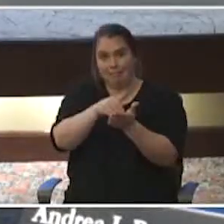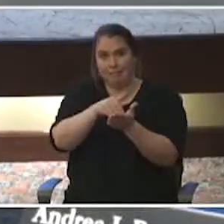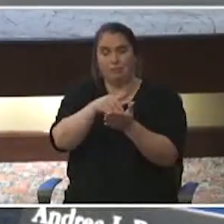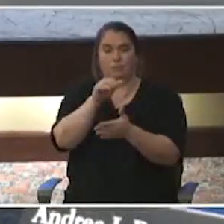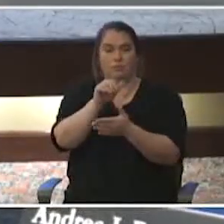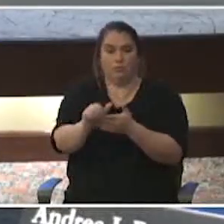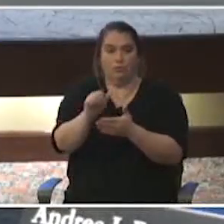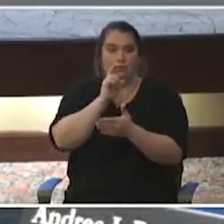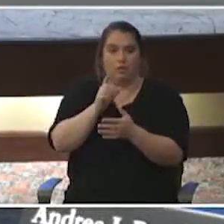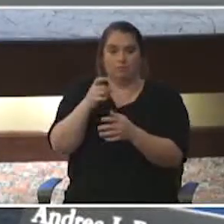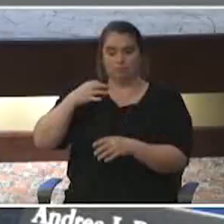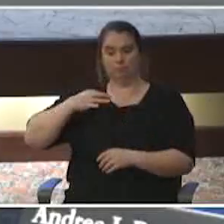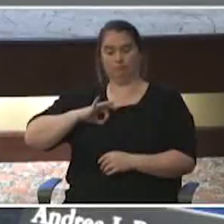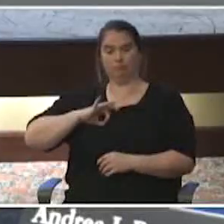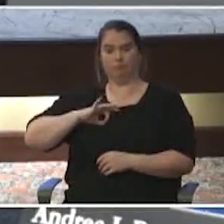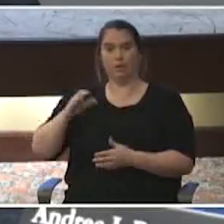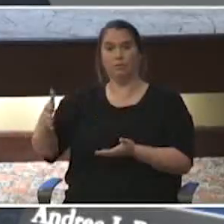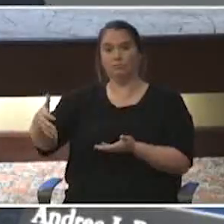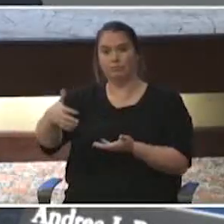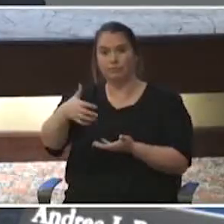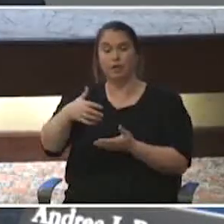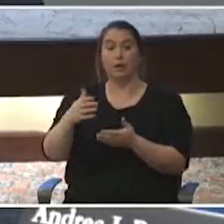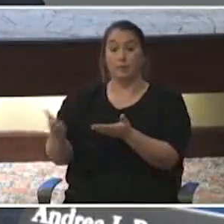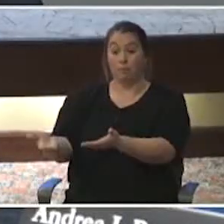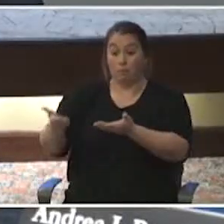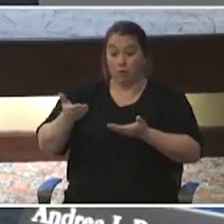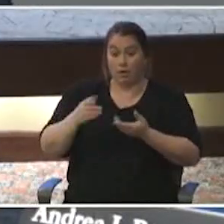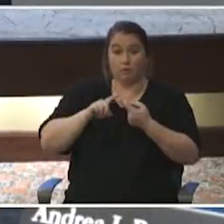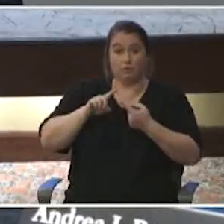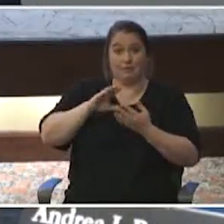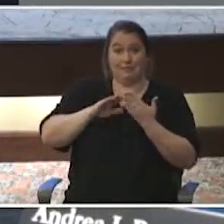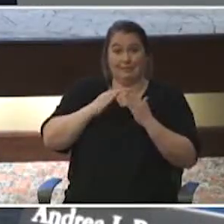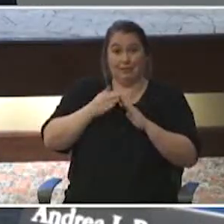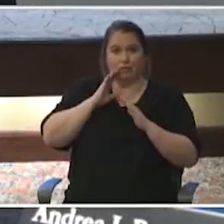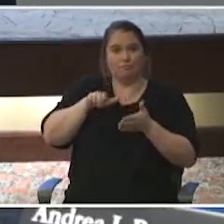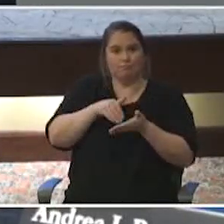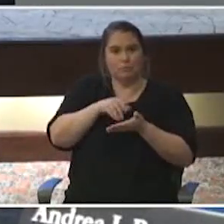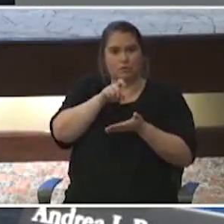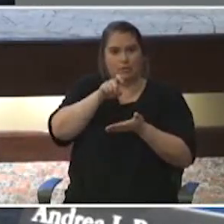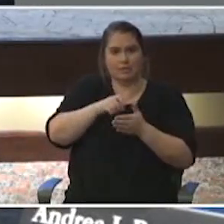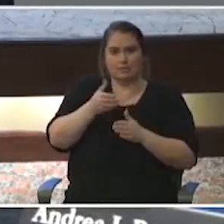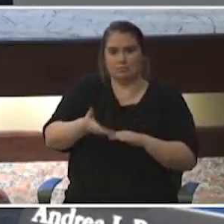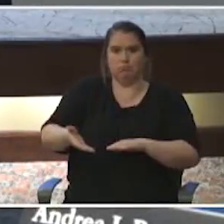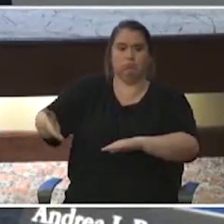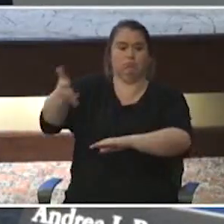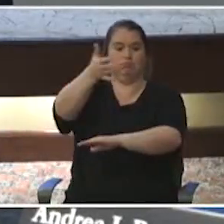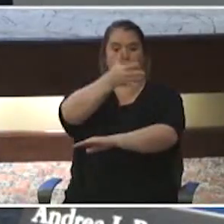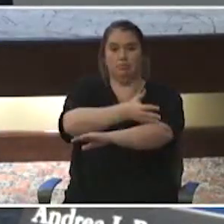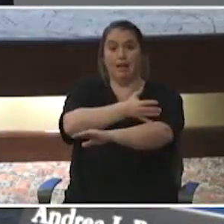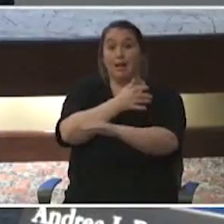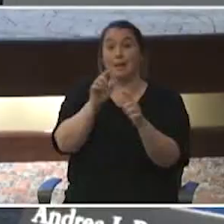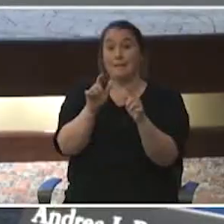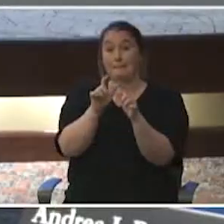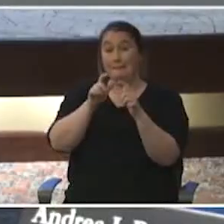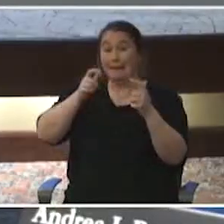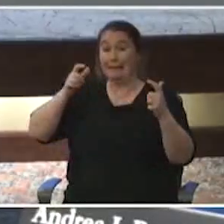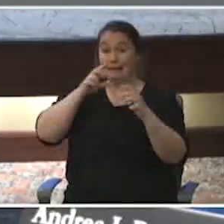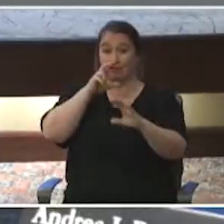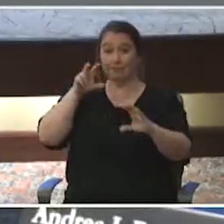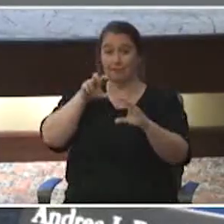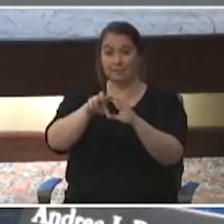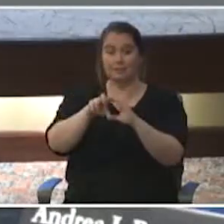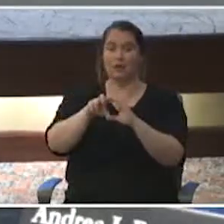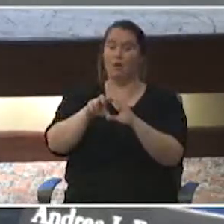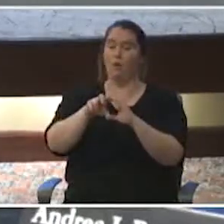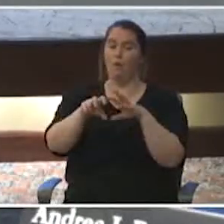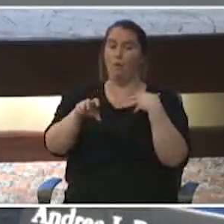kind of companies we're trying to bring to the city and to Central Texas, and that big of an investment would be off the charts.